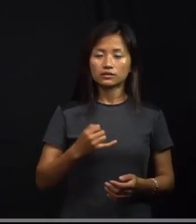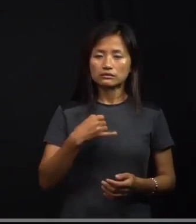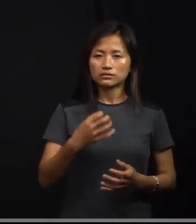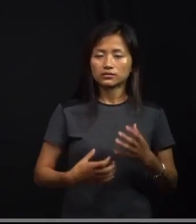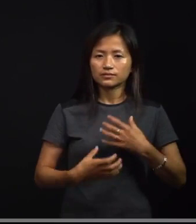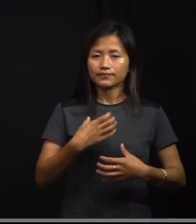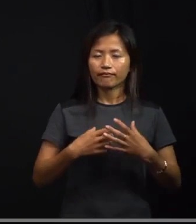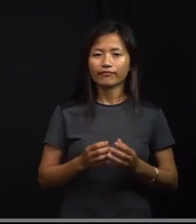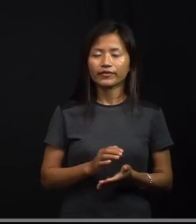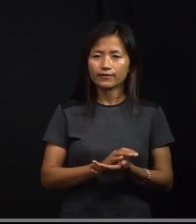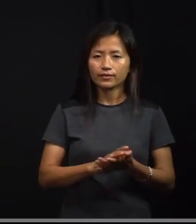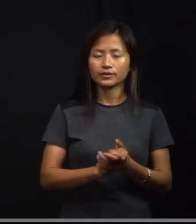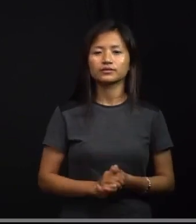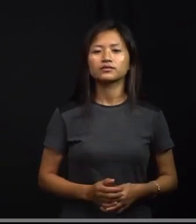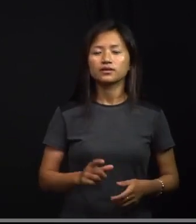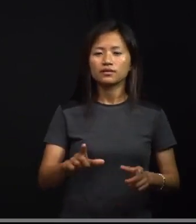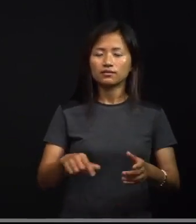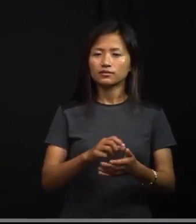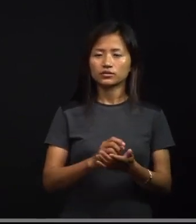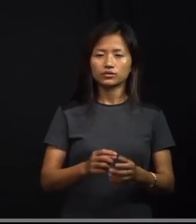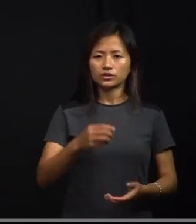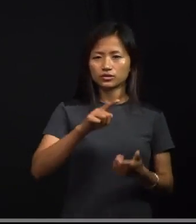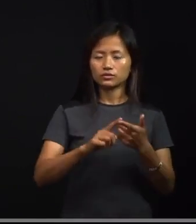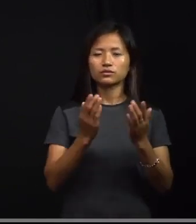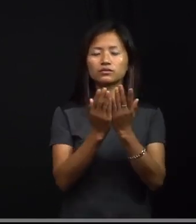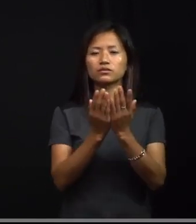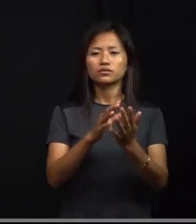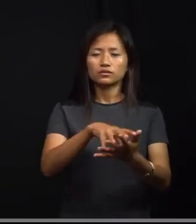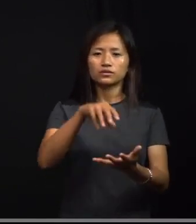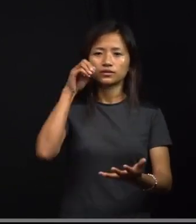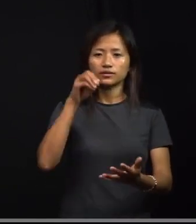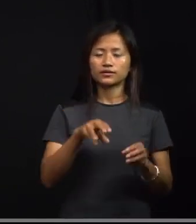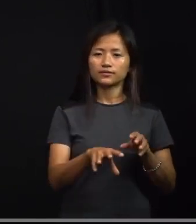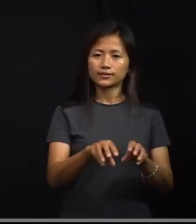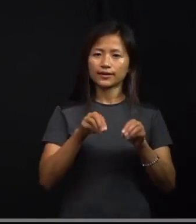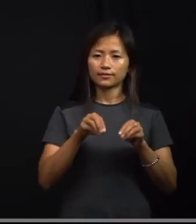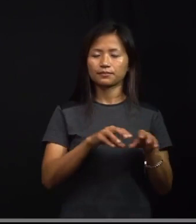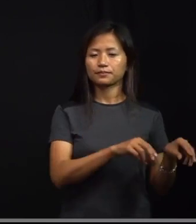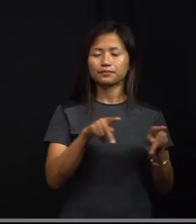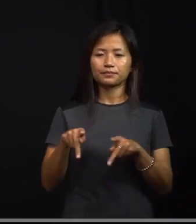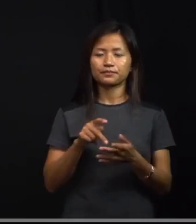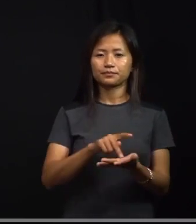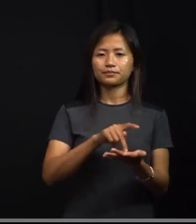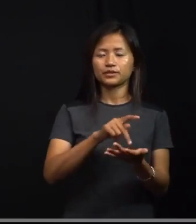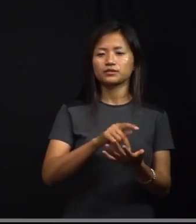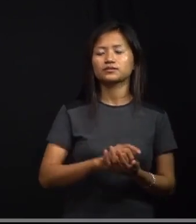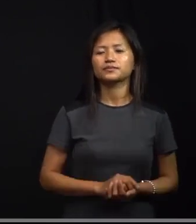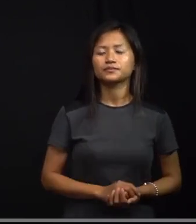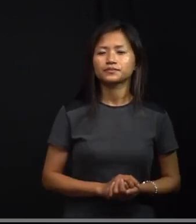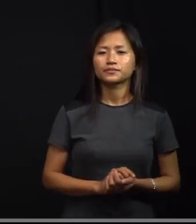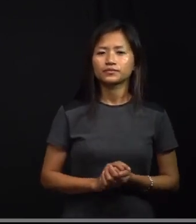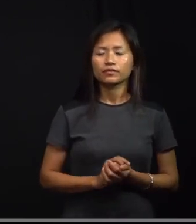only education or learning can take place, right? So those are some of the definitions given